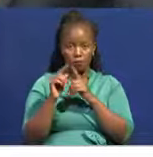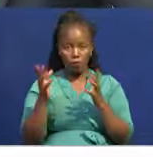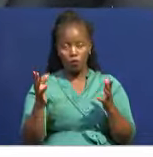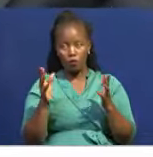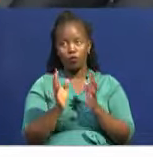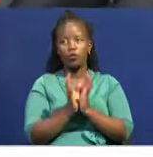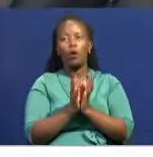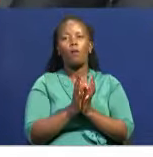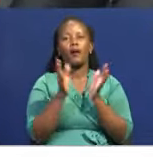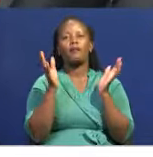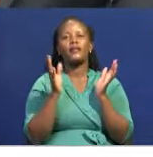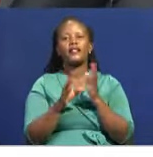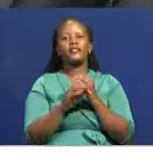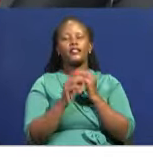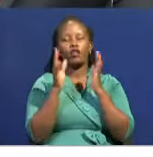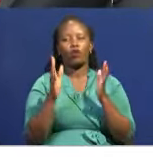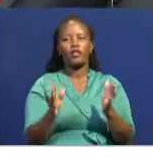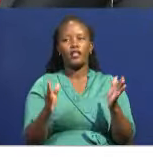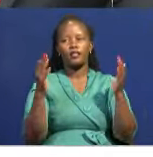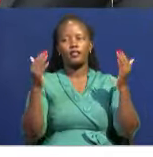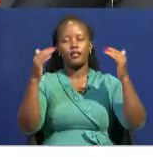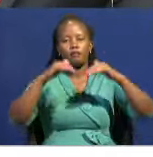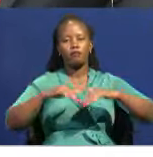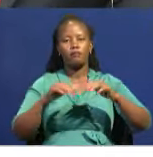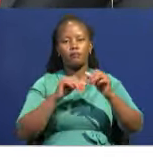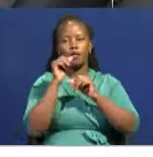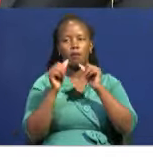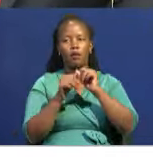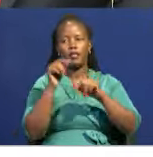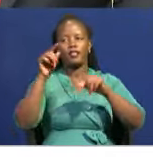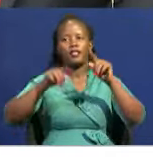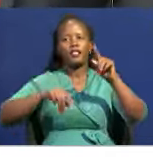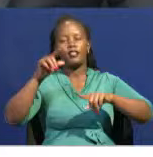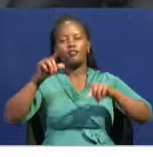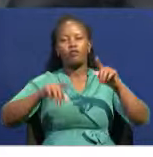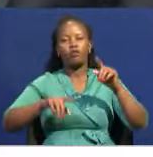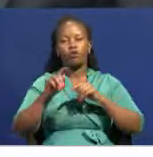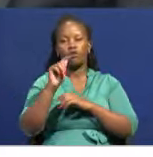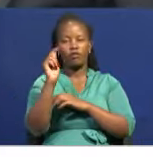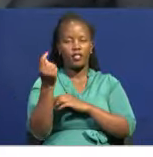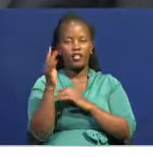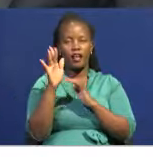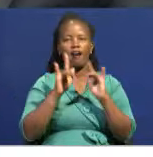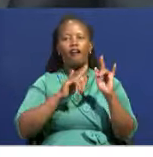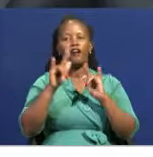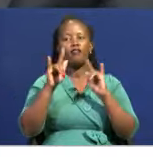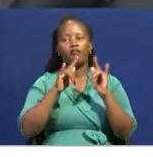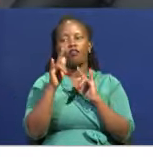a public stakeholders validation forum on the review of the Kenya foreign policy. Our reporter